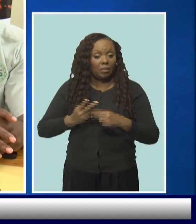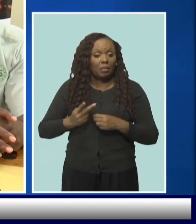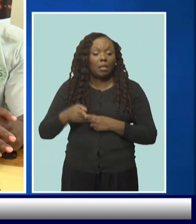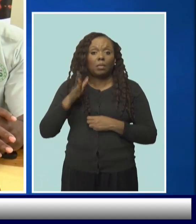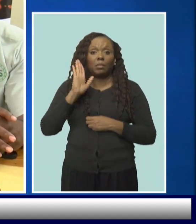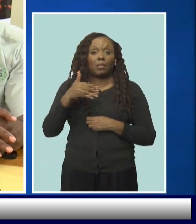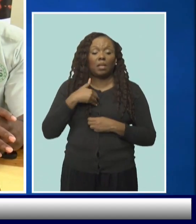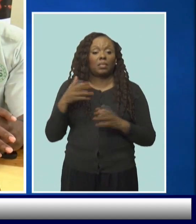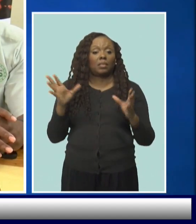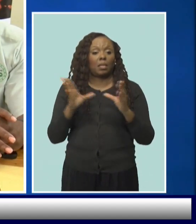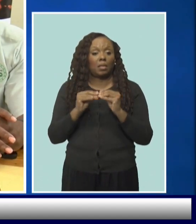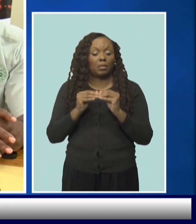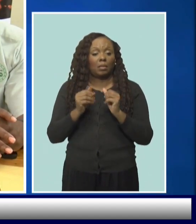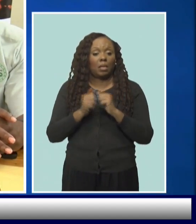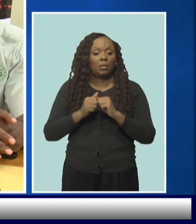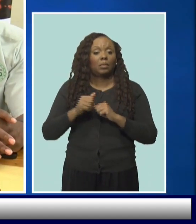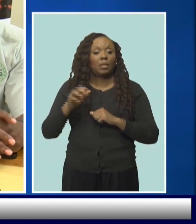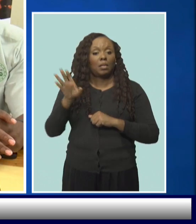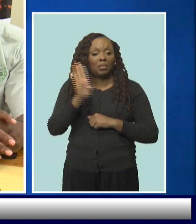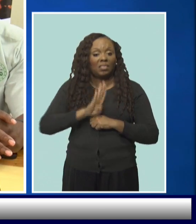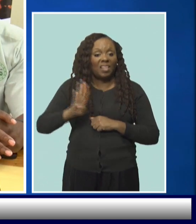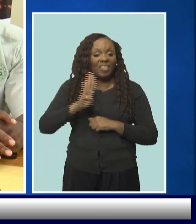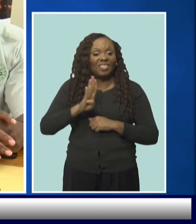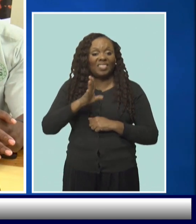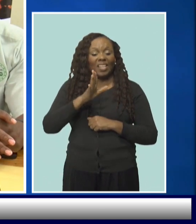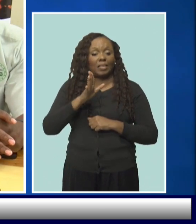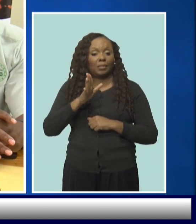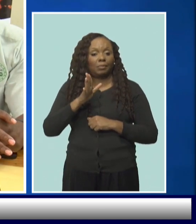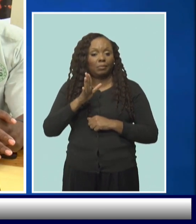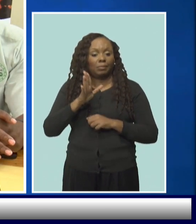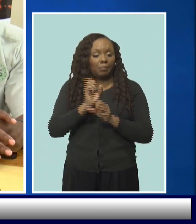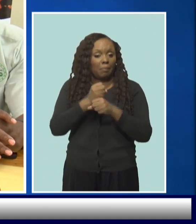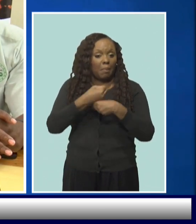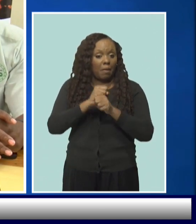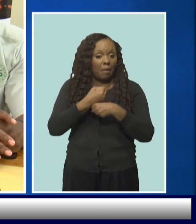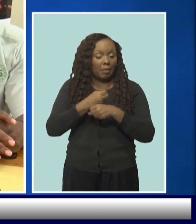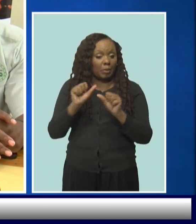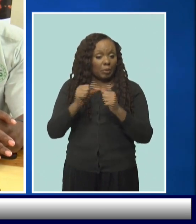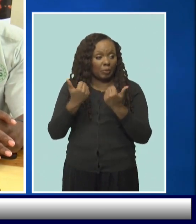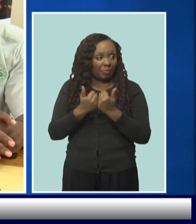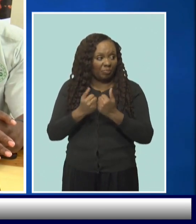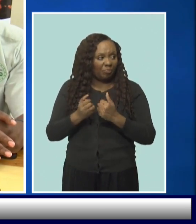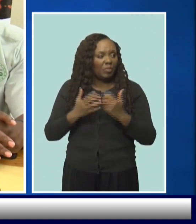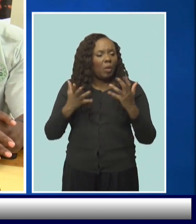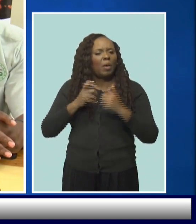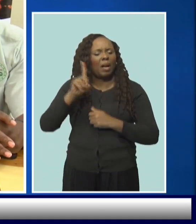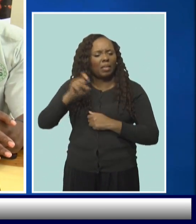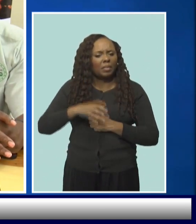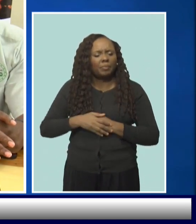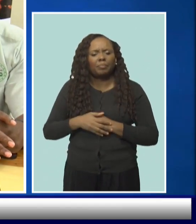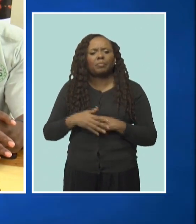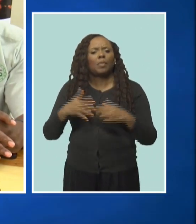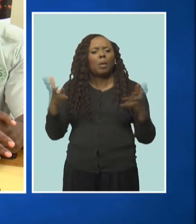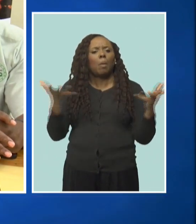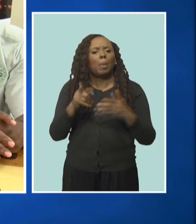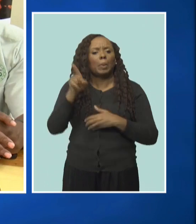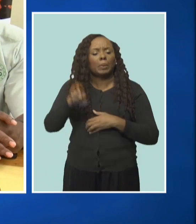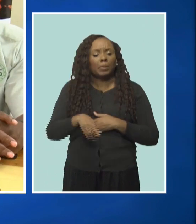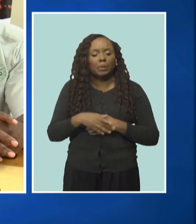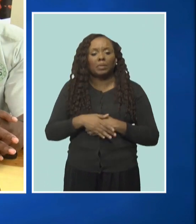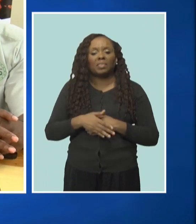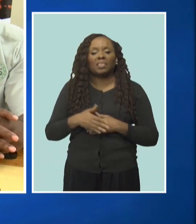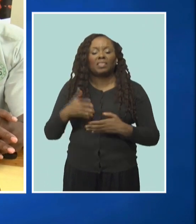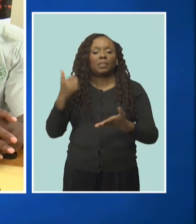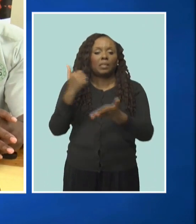is with the Barbados Manufacturers Association. That's this afternoon. And the idea is to ask them, what raw materials do you need to help you for